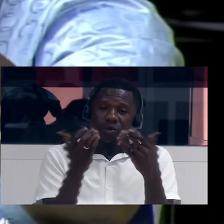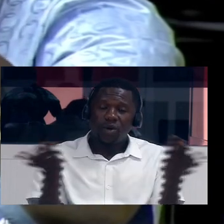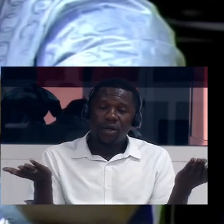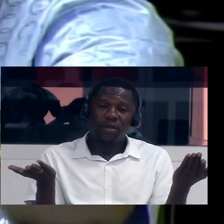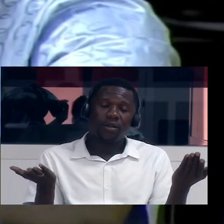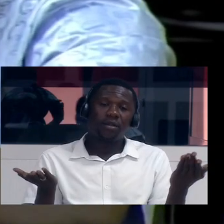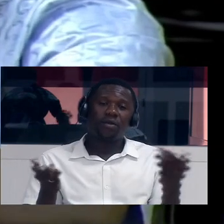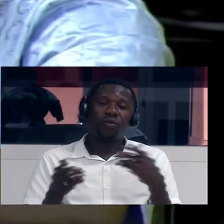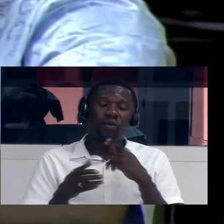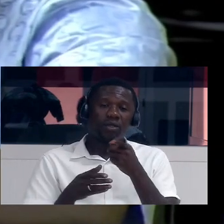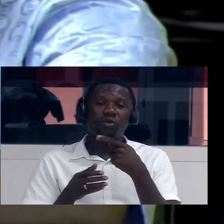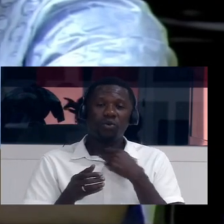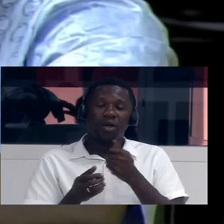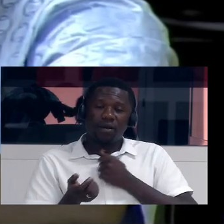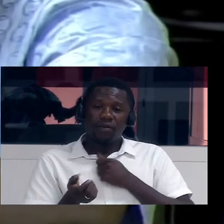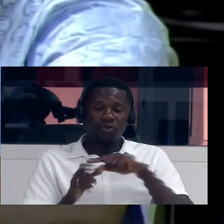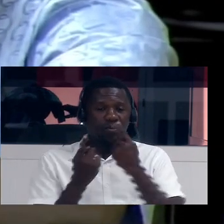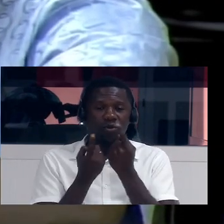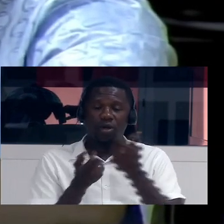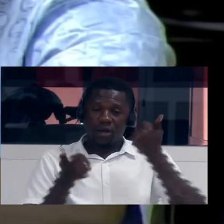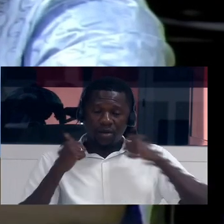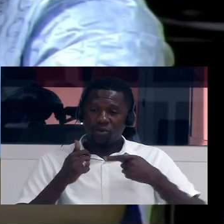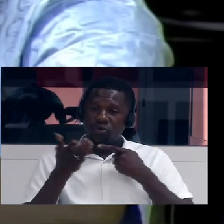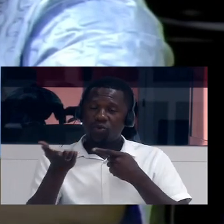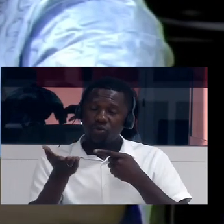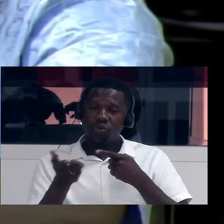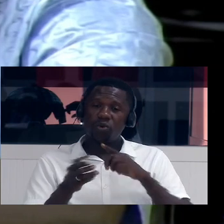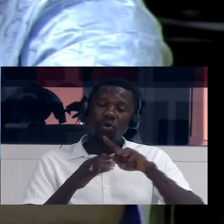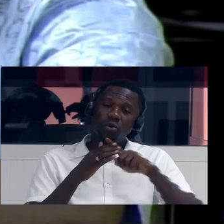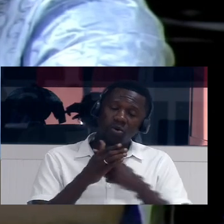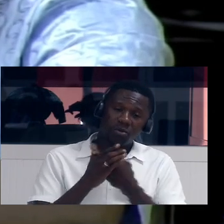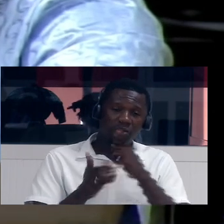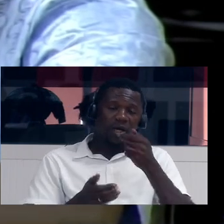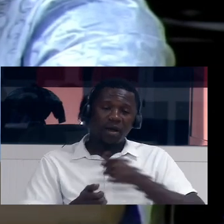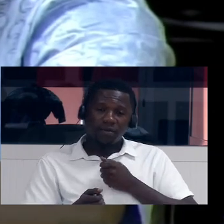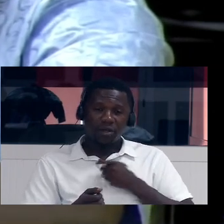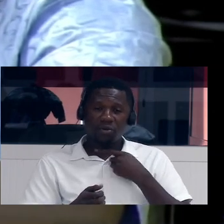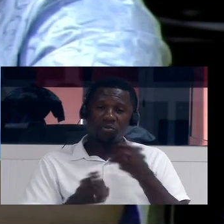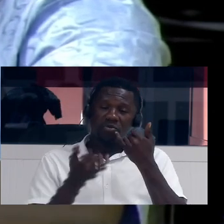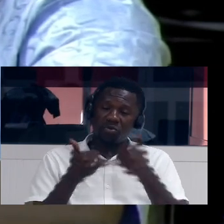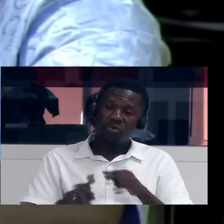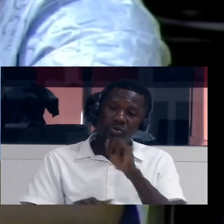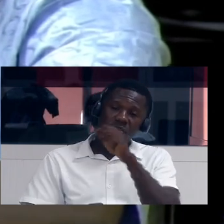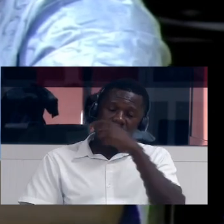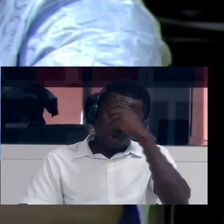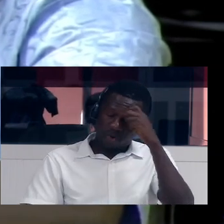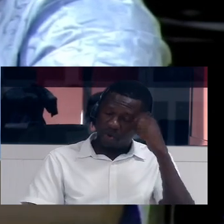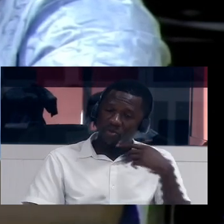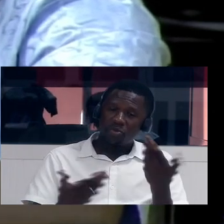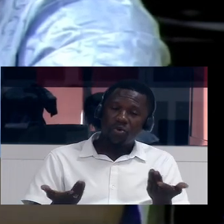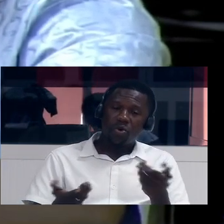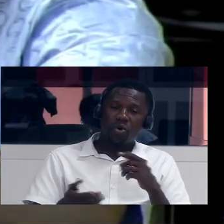it you were afraid something would happen to you? Or were you afraid that you would lose your job? Or you were afraid